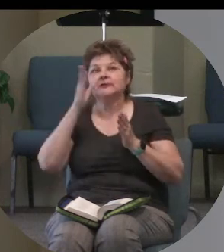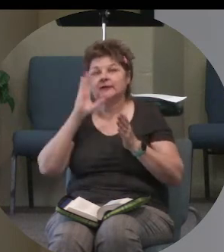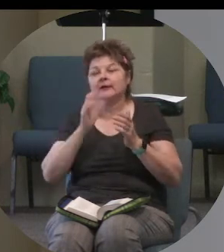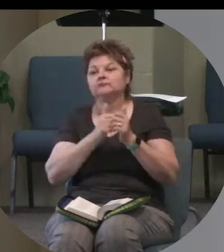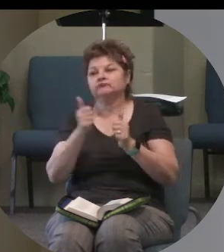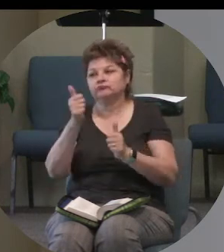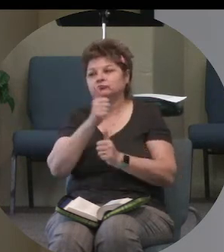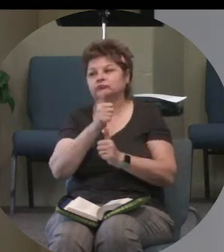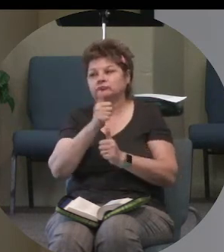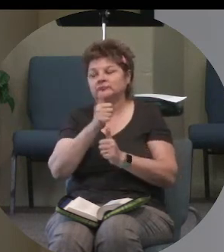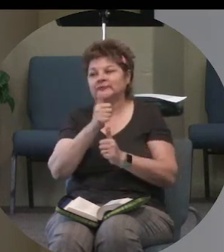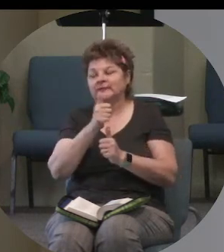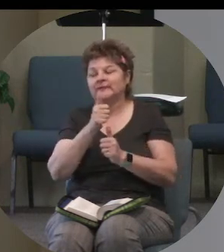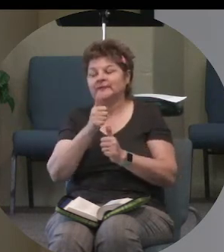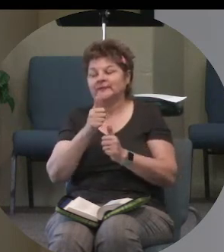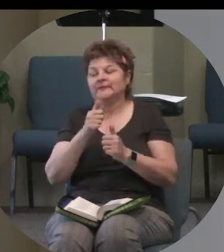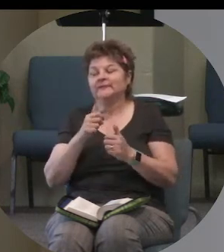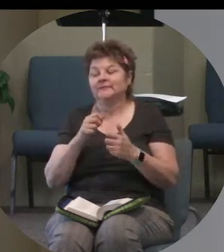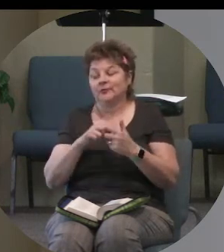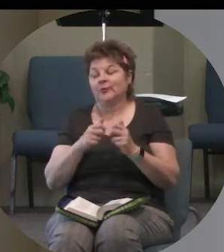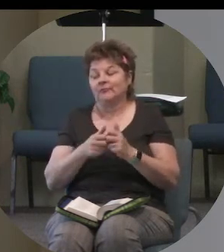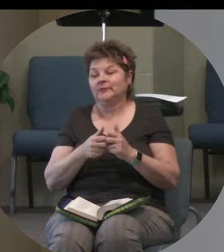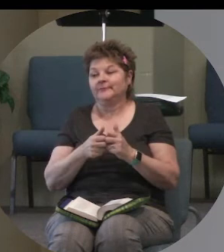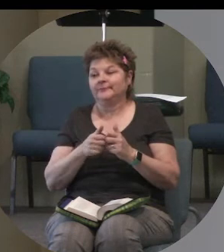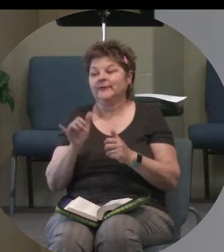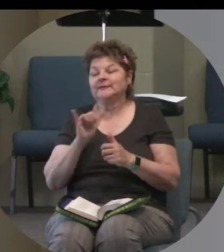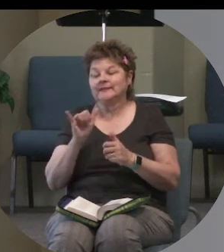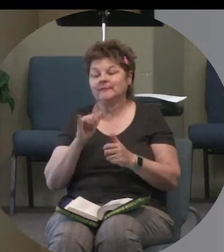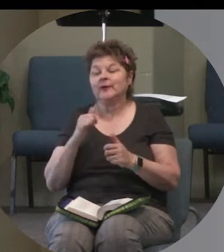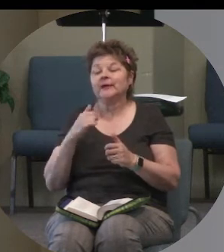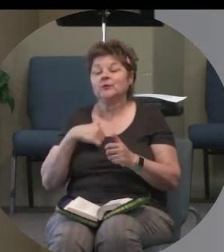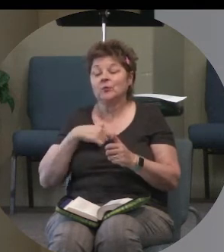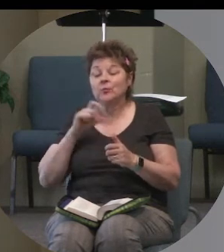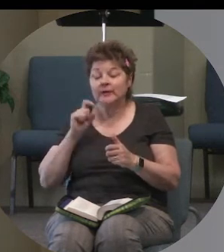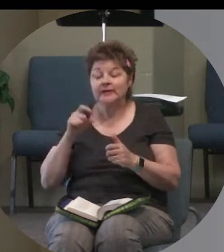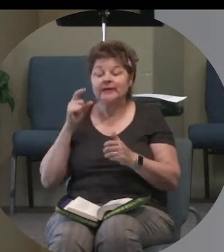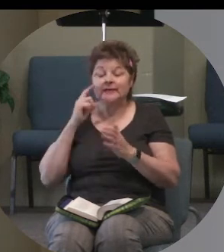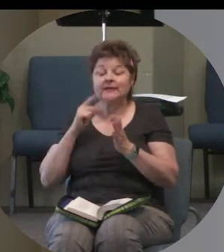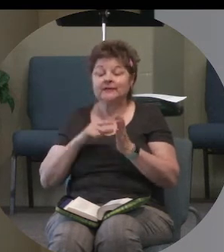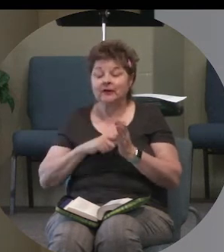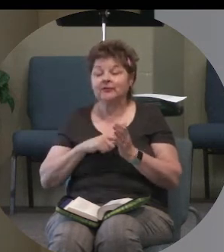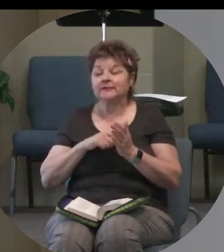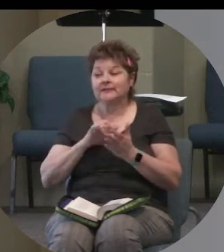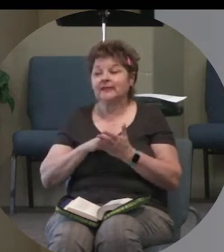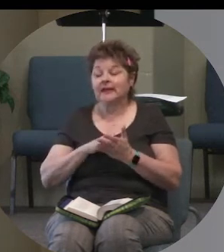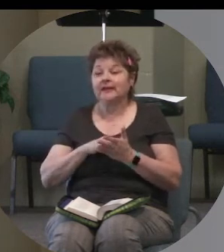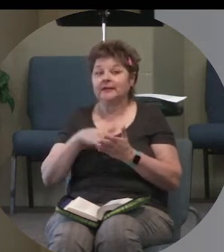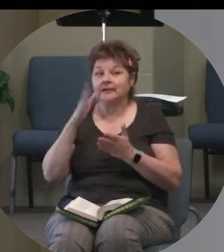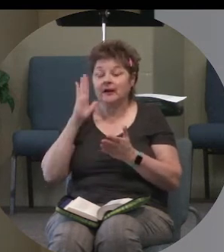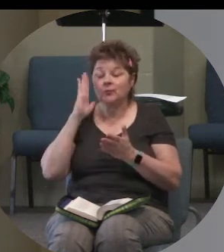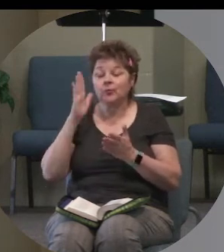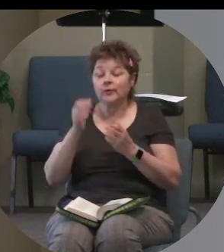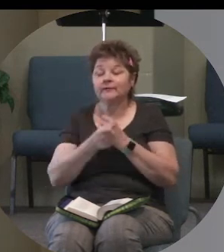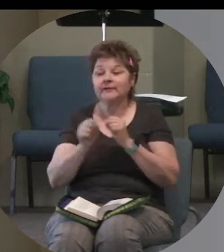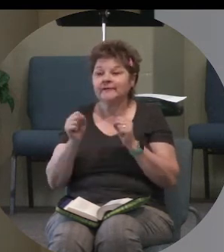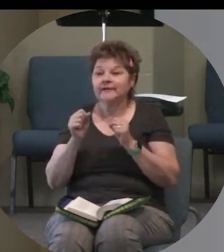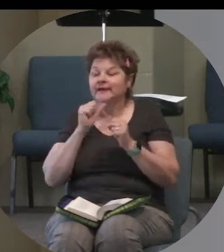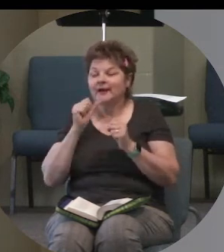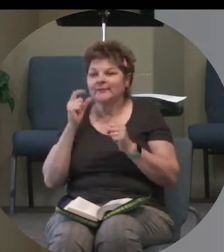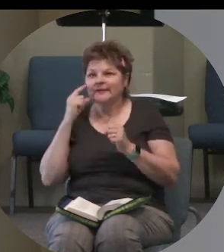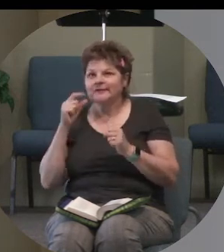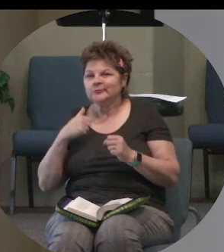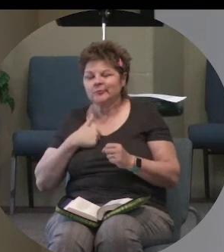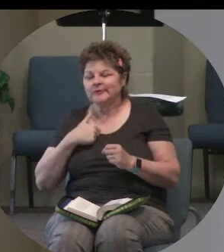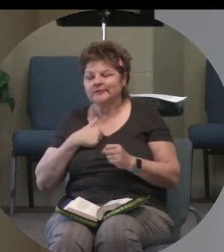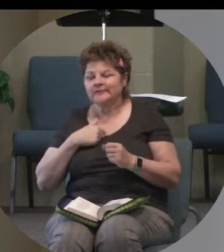the problem. In the same way, we need to acknowledge that and acknowledge that God will deliver us, not because we are good,